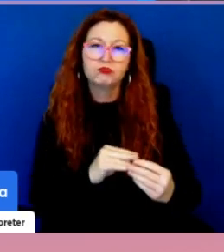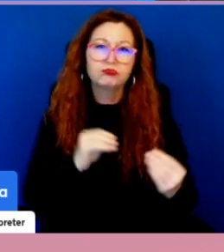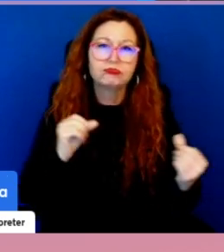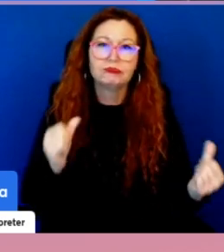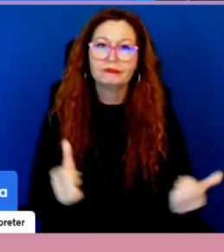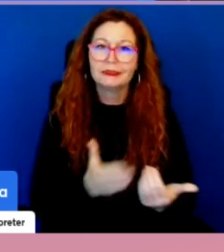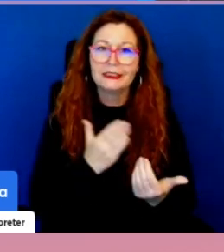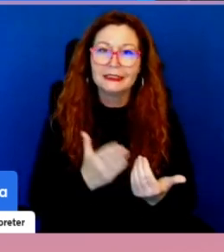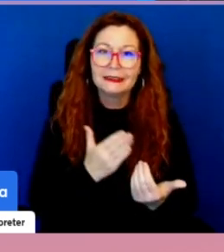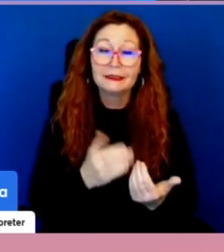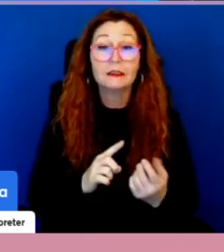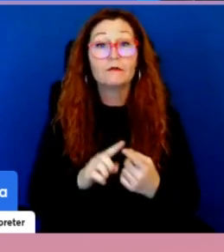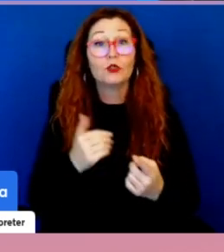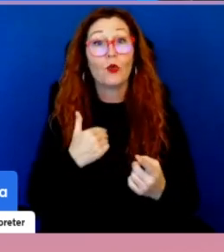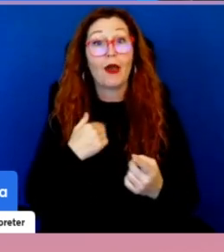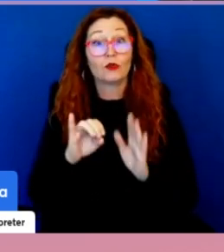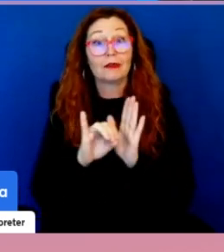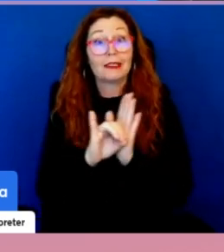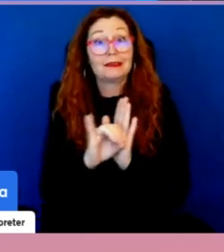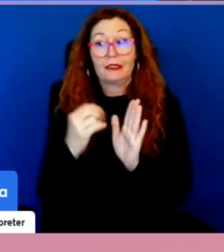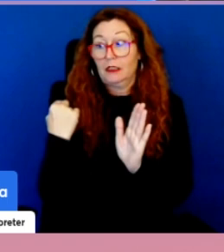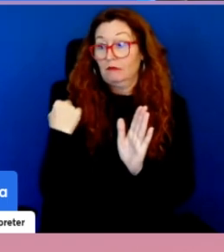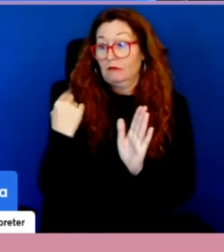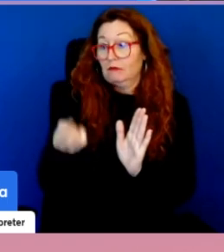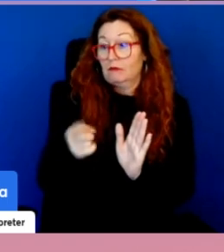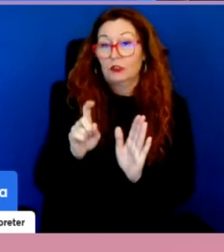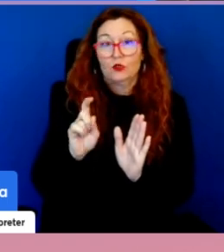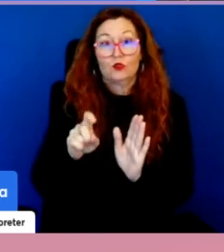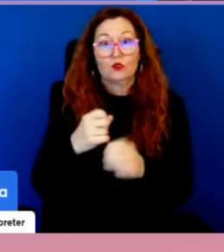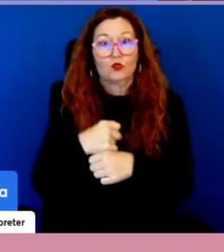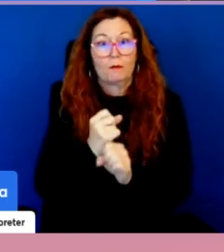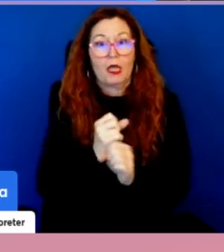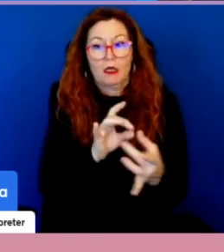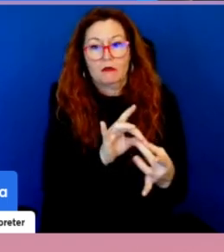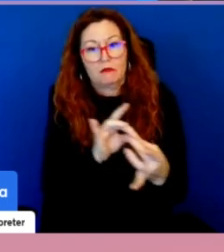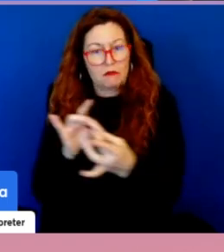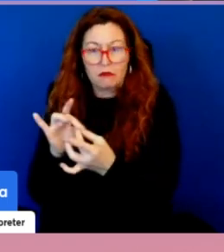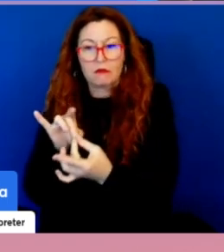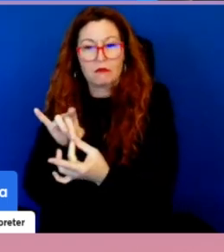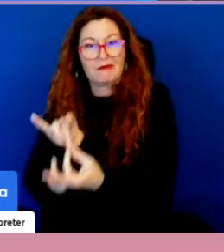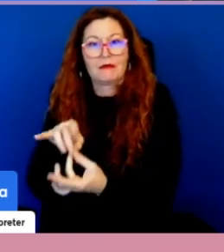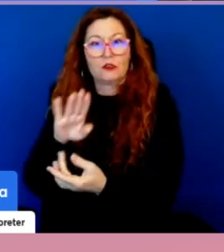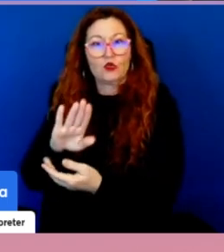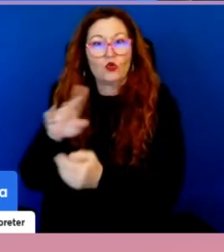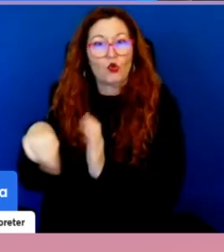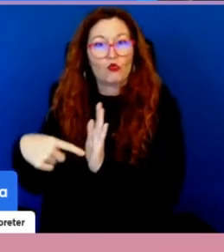need to make sure is tied into that role, you can do that.